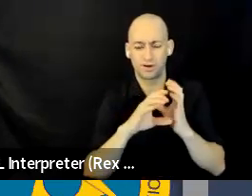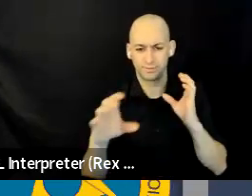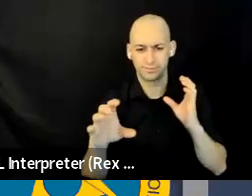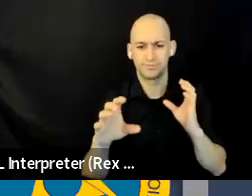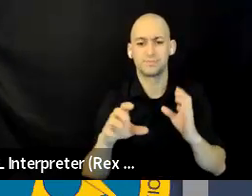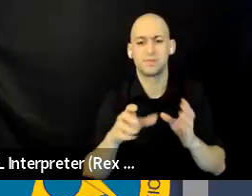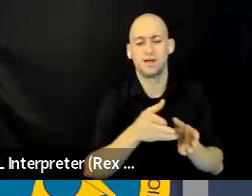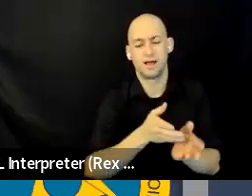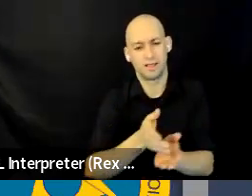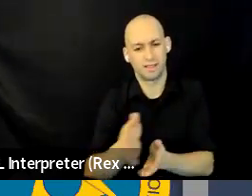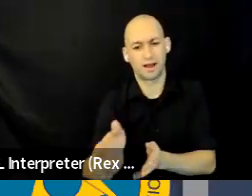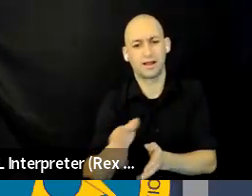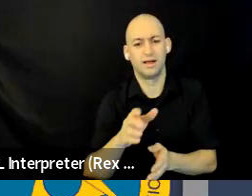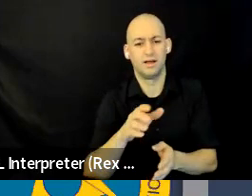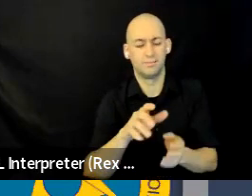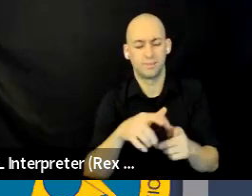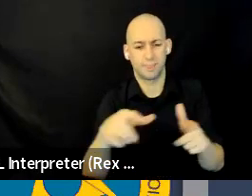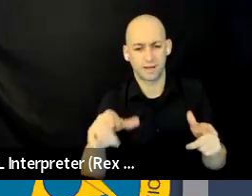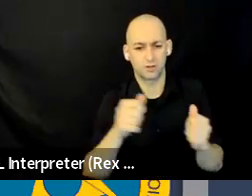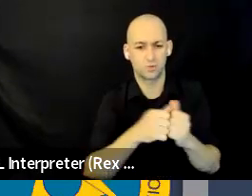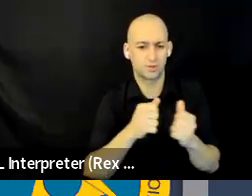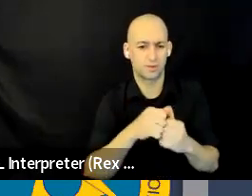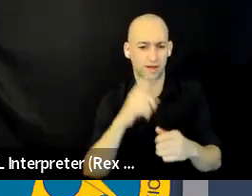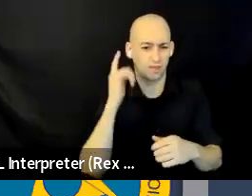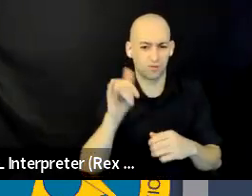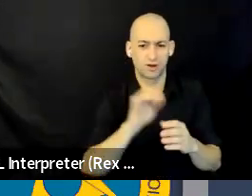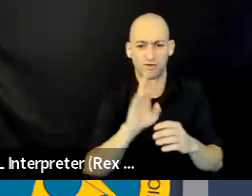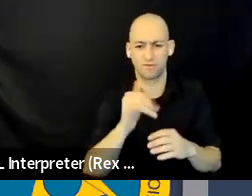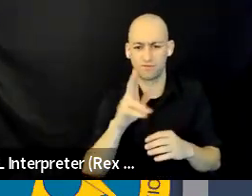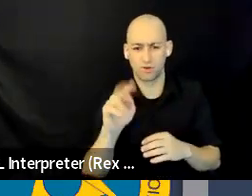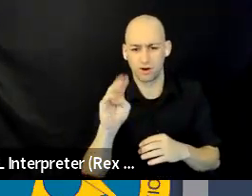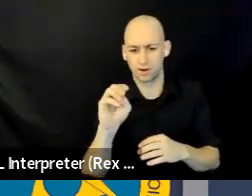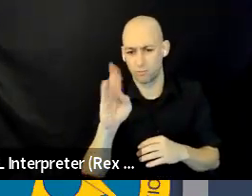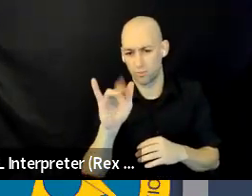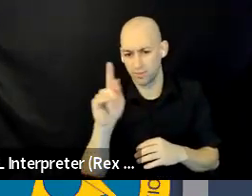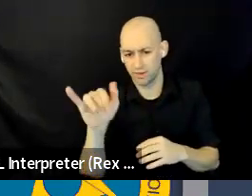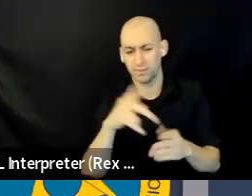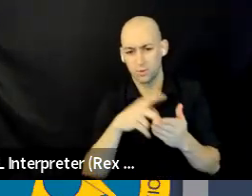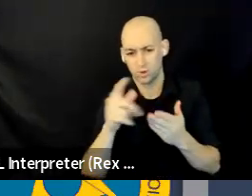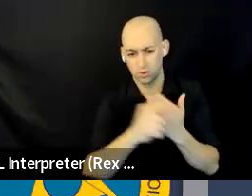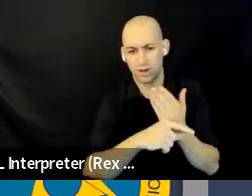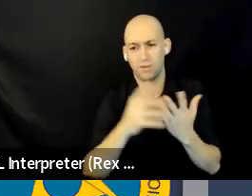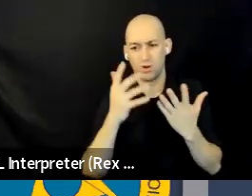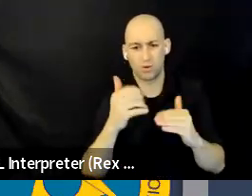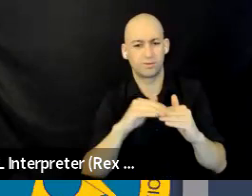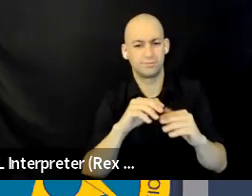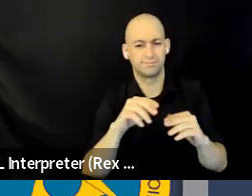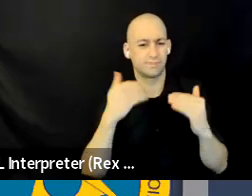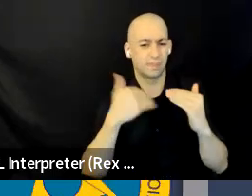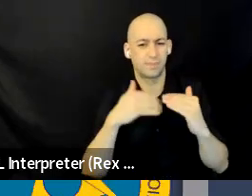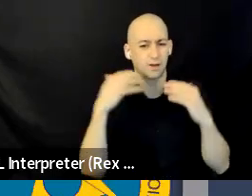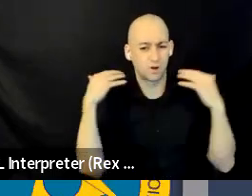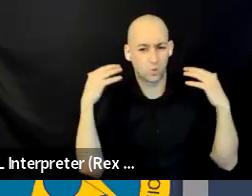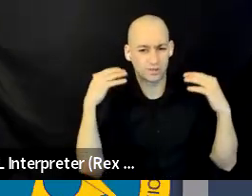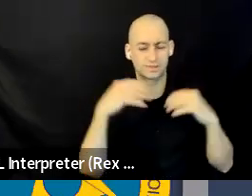with the California Freight Mobility Plan and adding considerations for water, light, and noise pollution. We have a few final recommendations that we believe